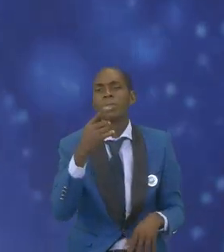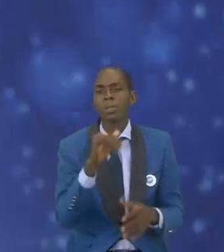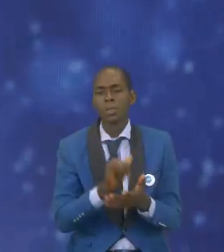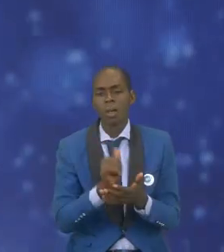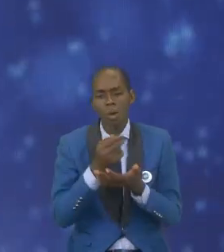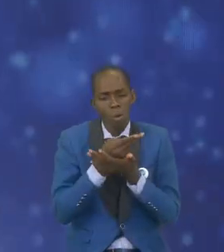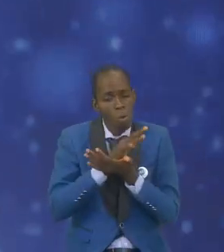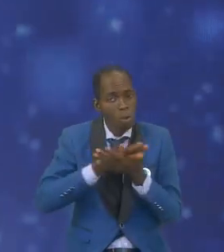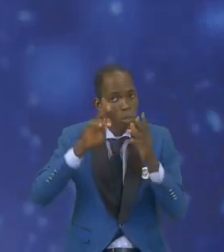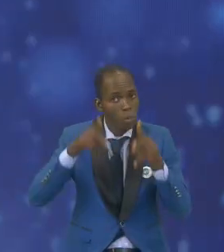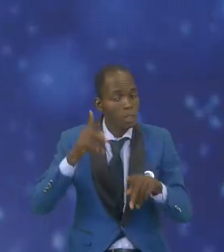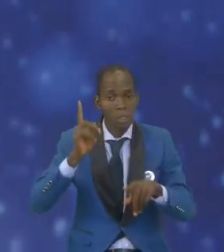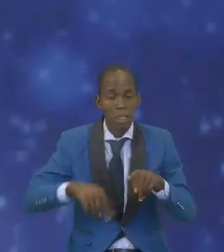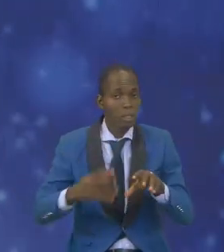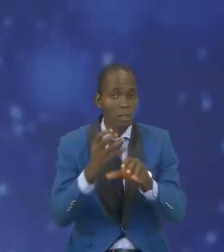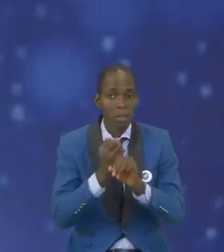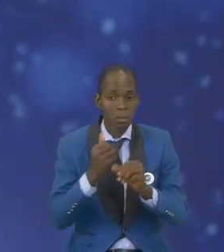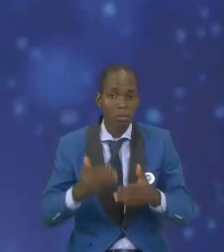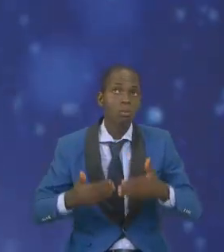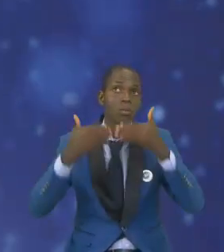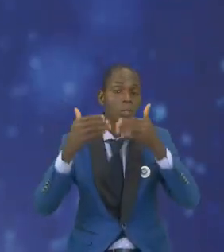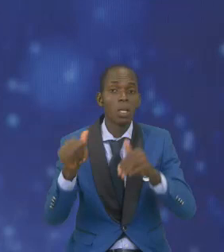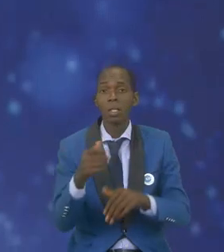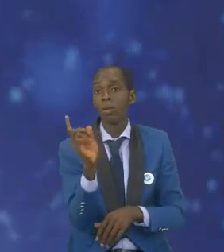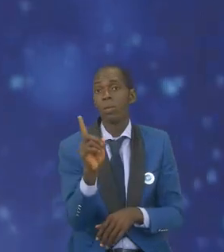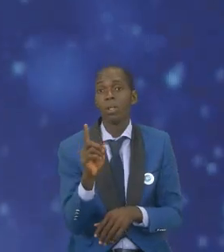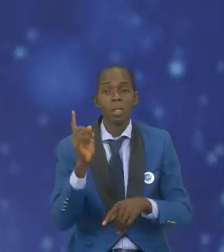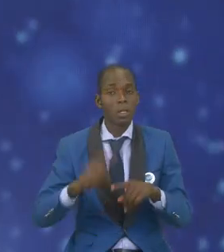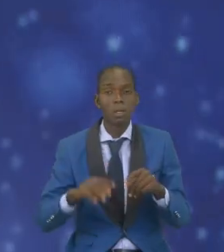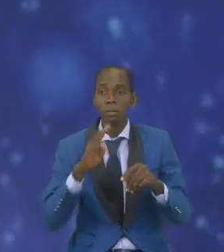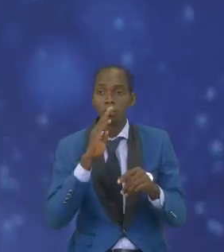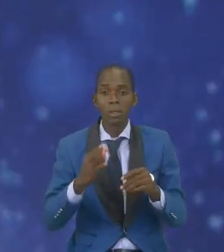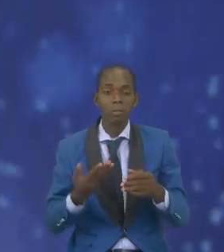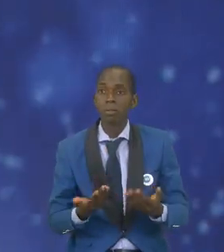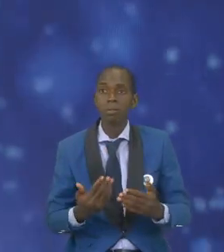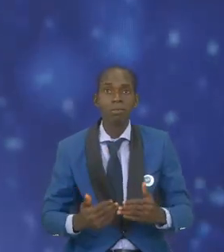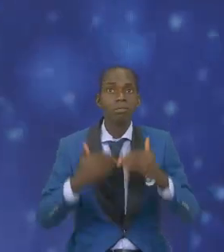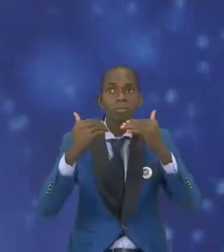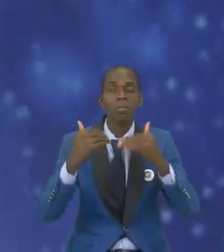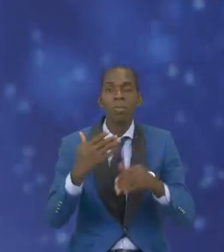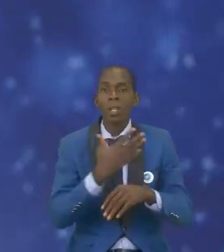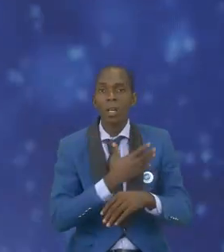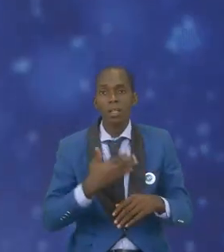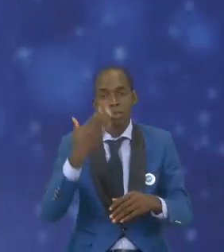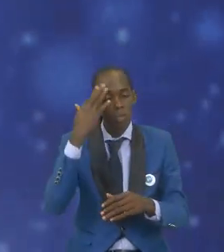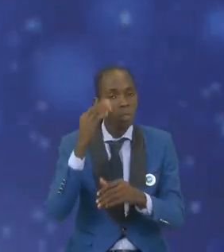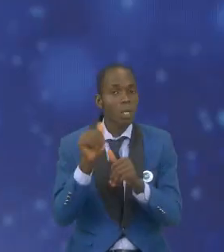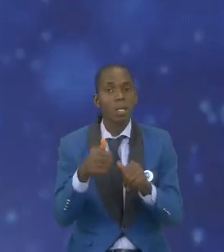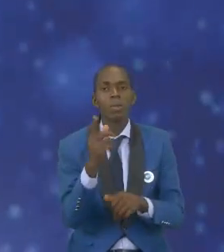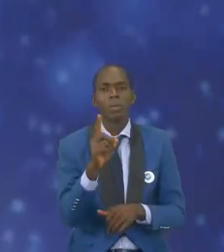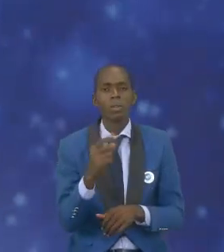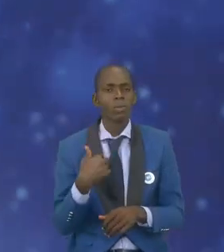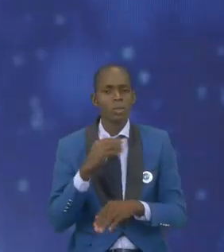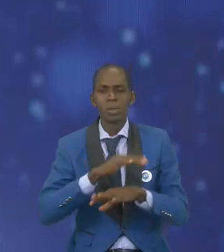have promotion anywhere, exalted anywhere, recognized anywhere? We don't have to bribe,